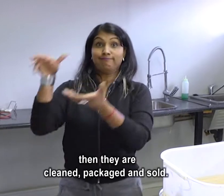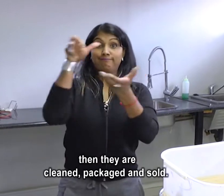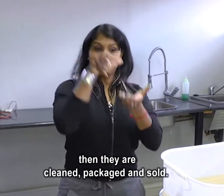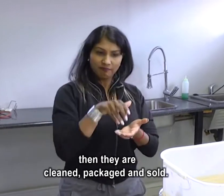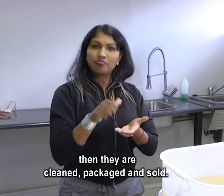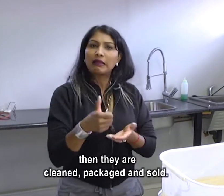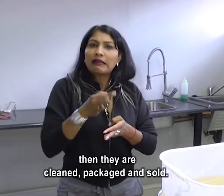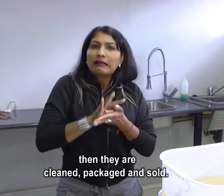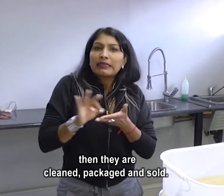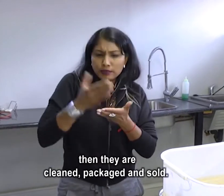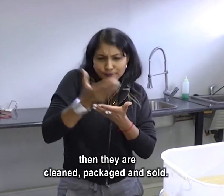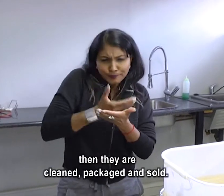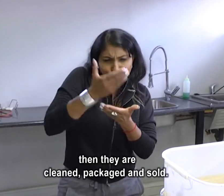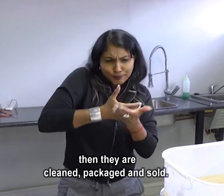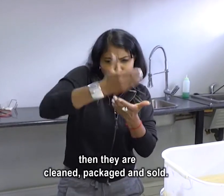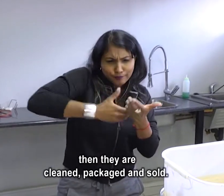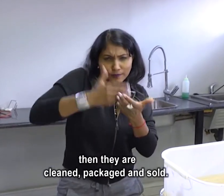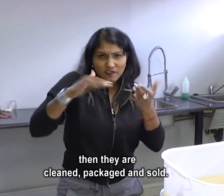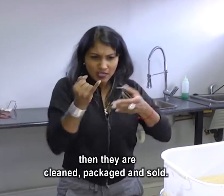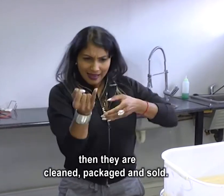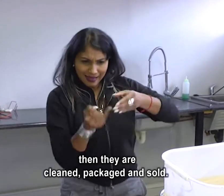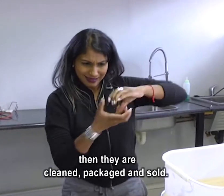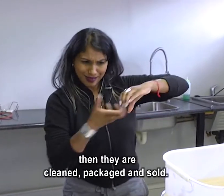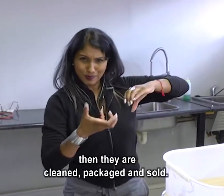Then they are cleaned, packaged and sold.